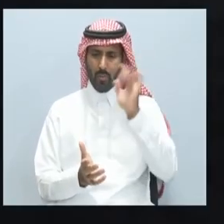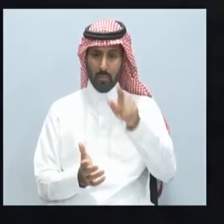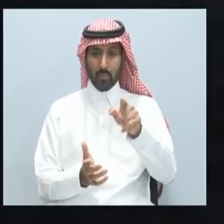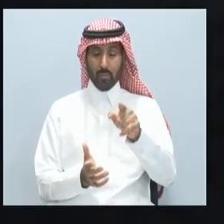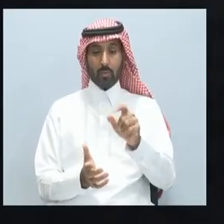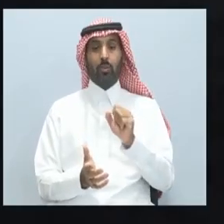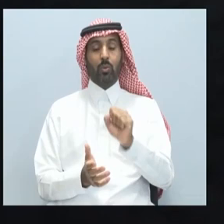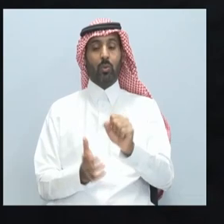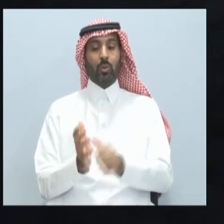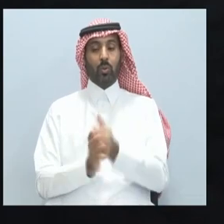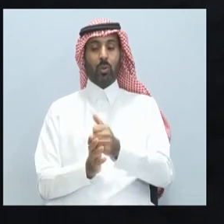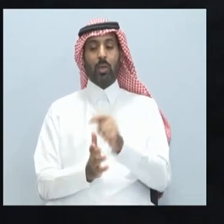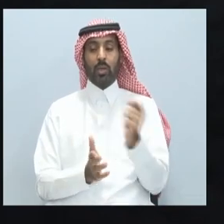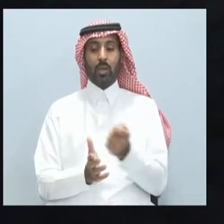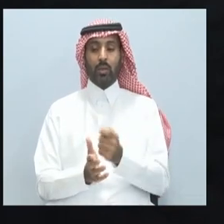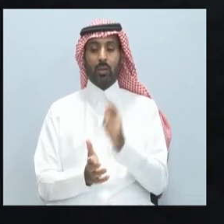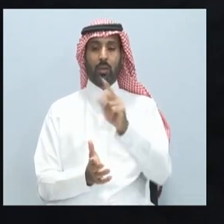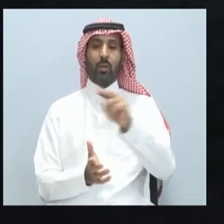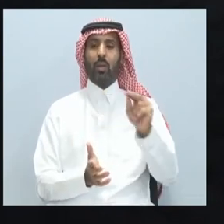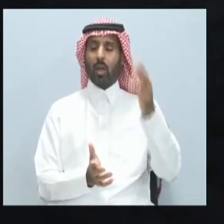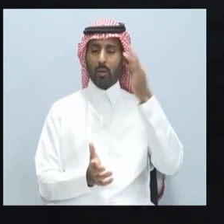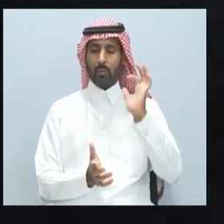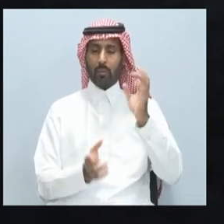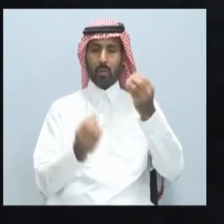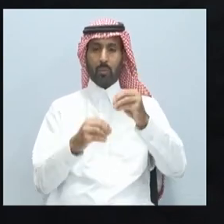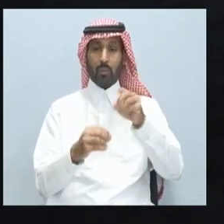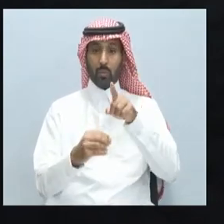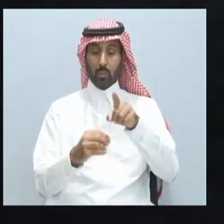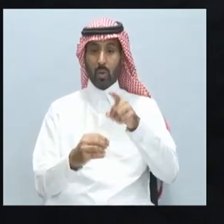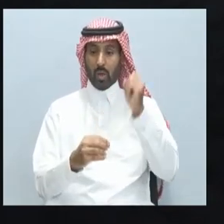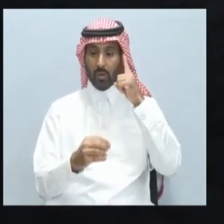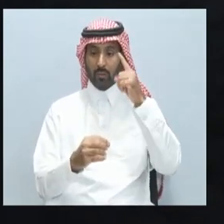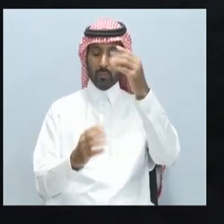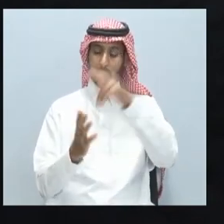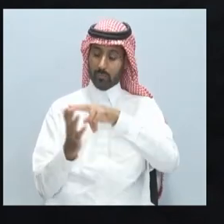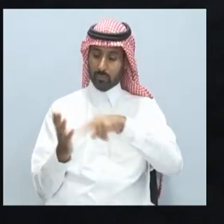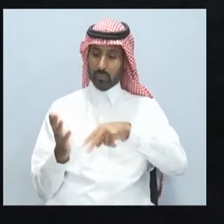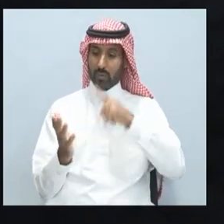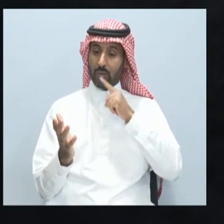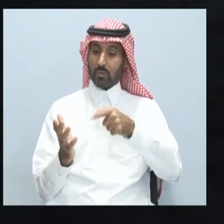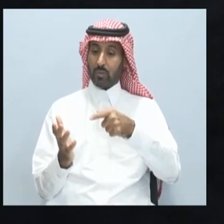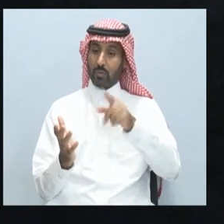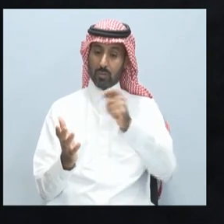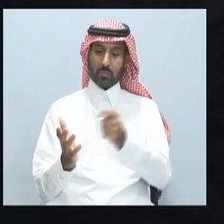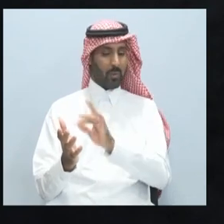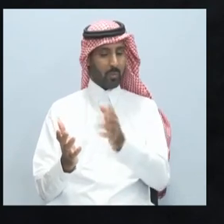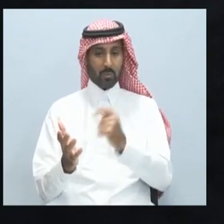or characteristics generally. You can even add things that you understood from the text even if it is not